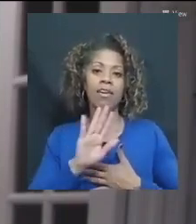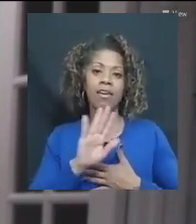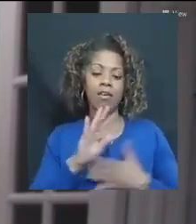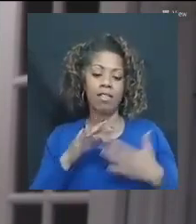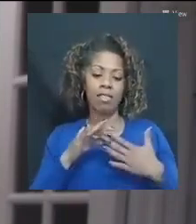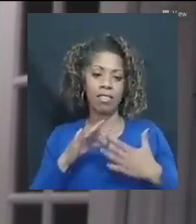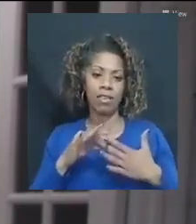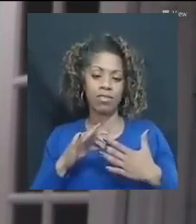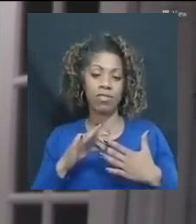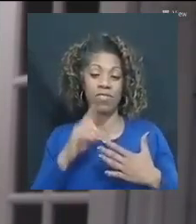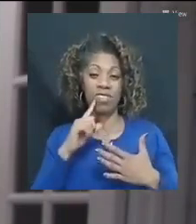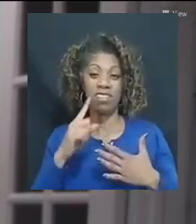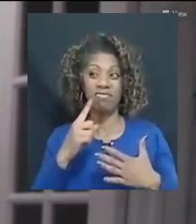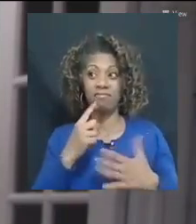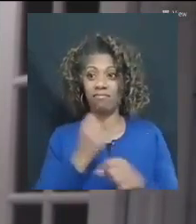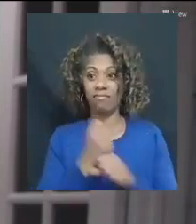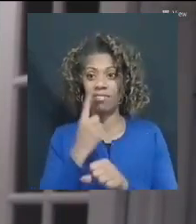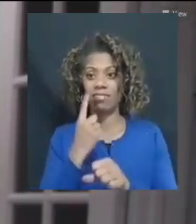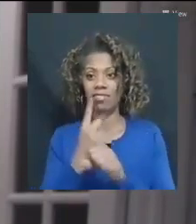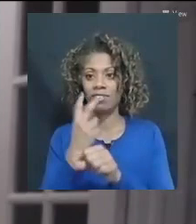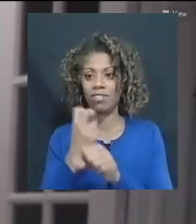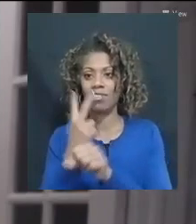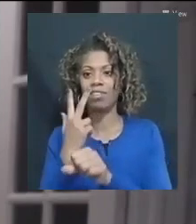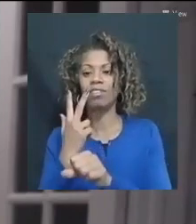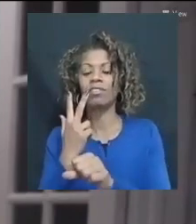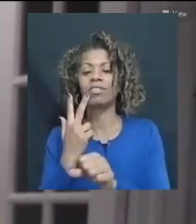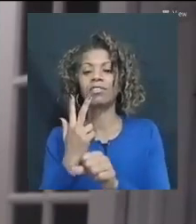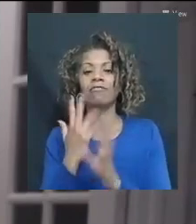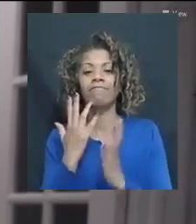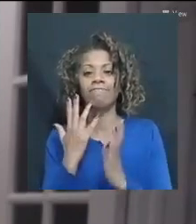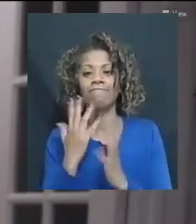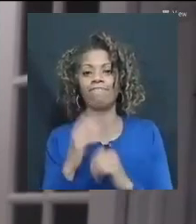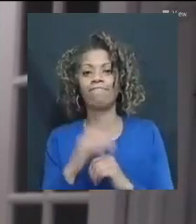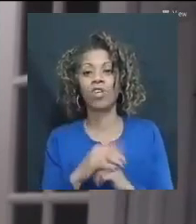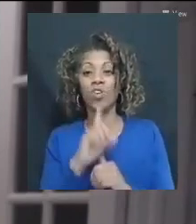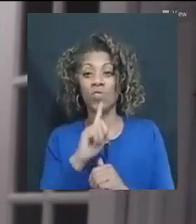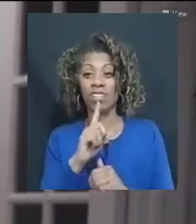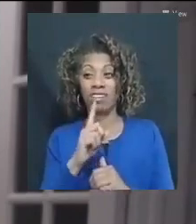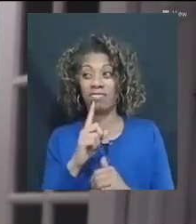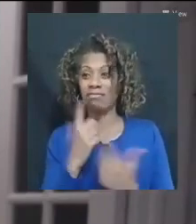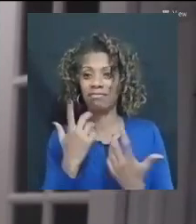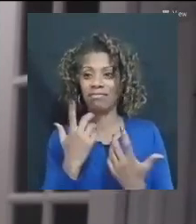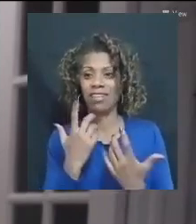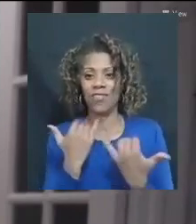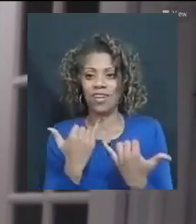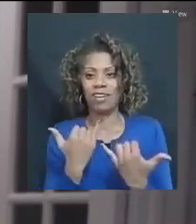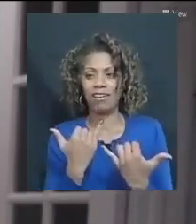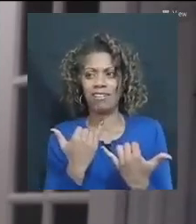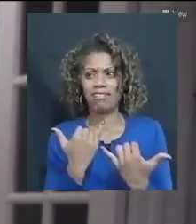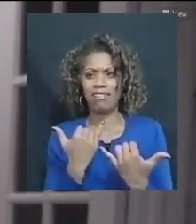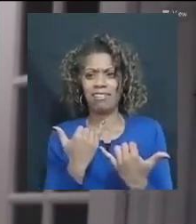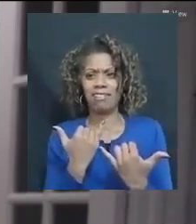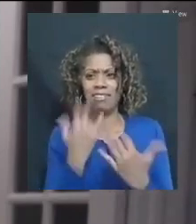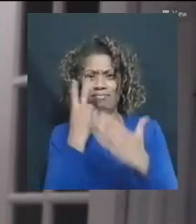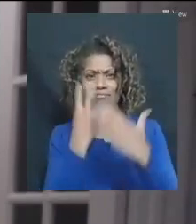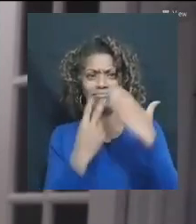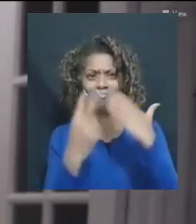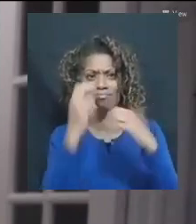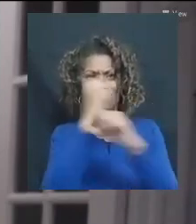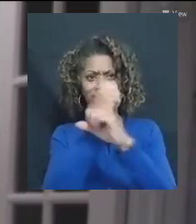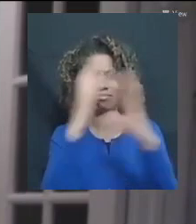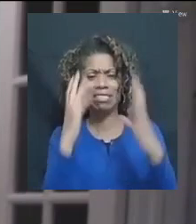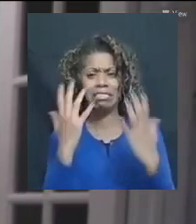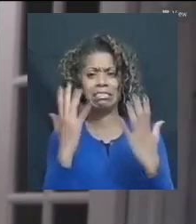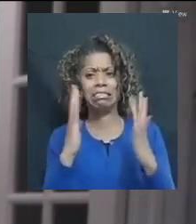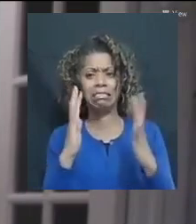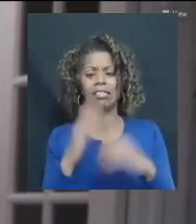are going to be, well, we will see, right? We're all dealing with deep ambiguity as we look into the future. Also want to make sure that I acknowledge all of my friends and colleagues who've